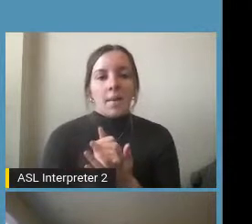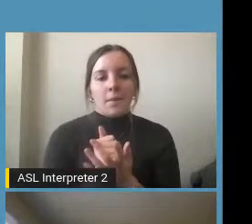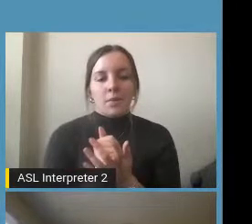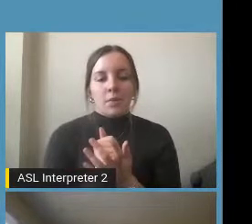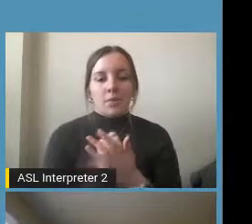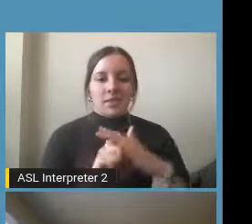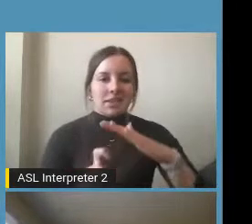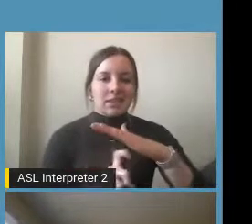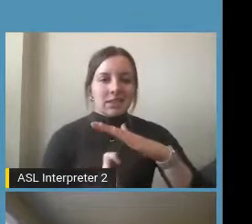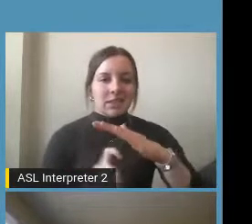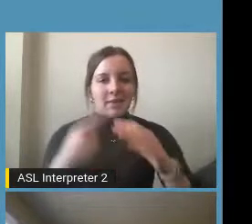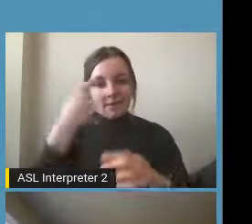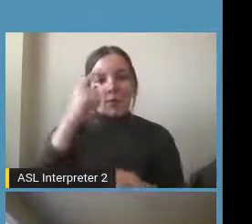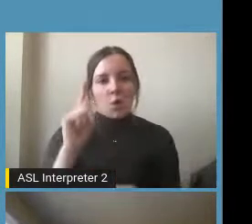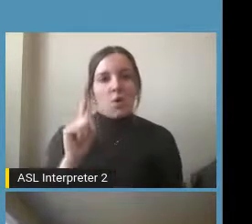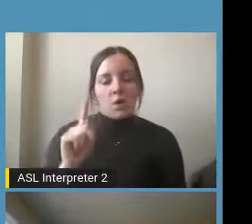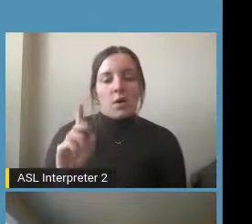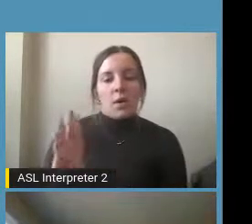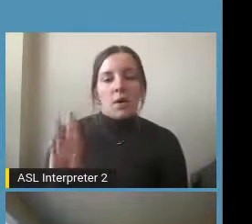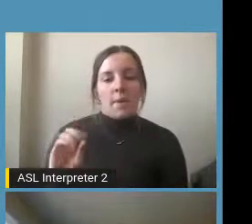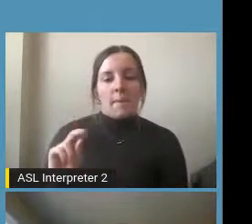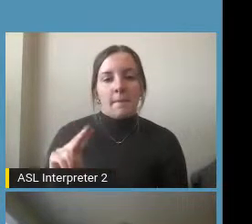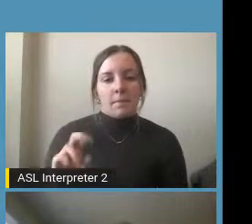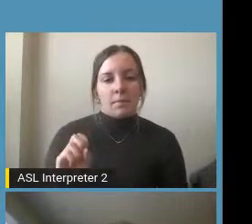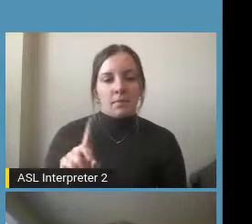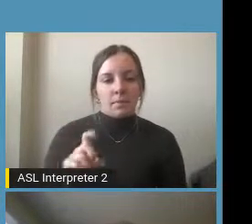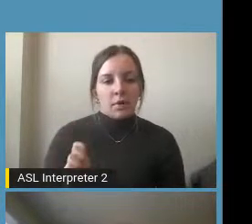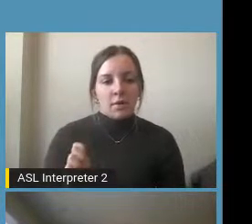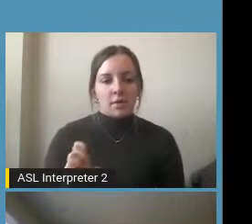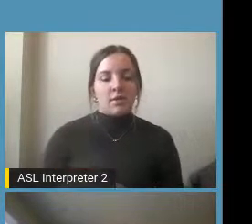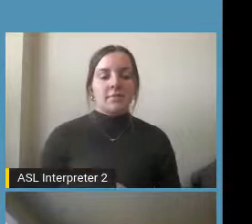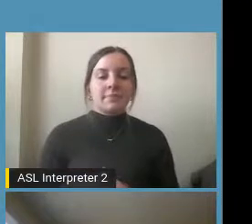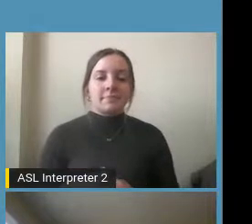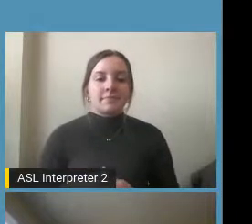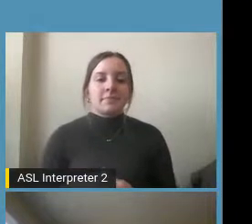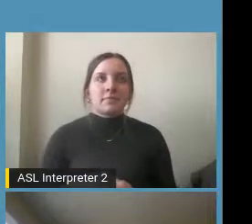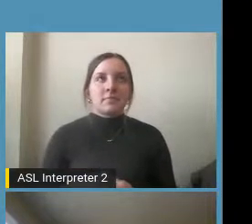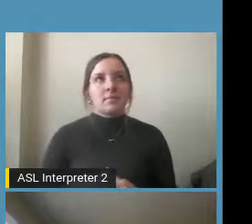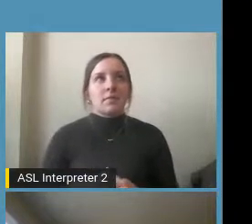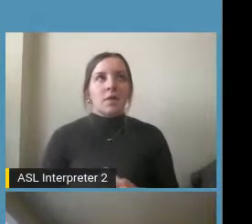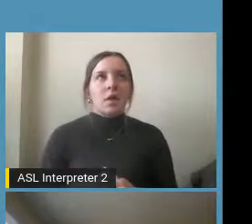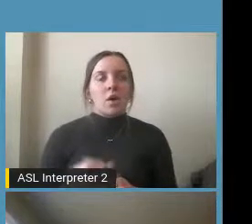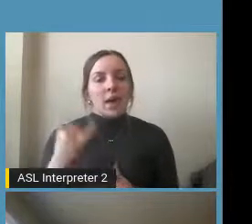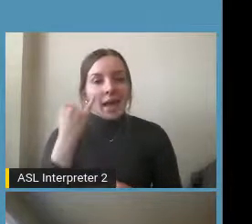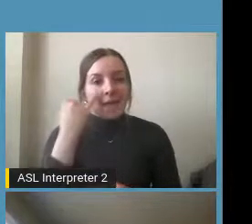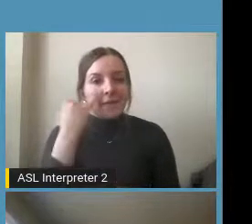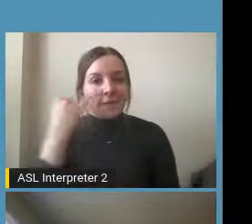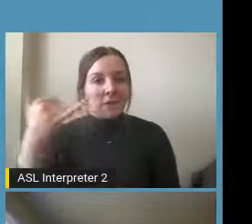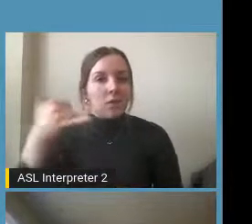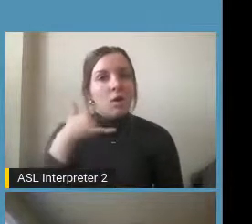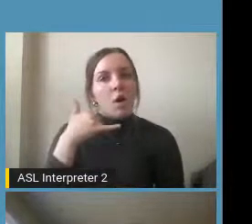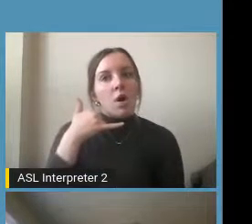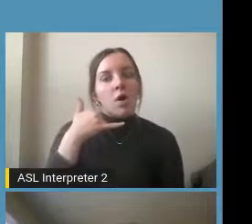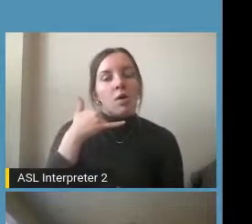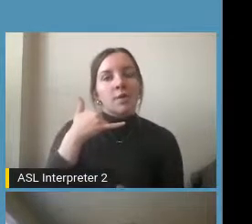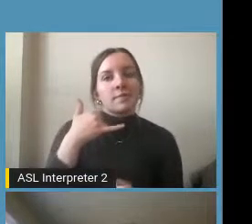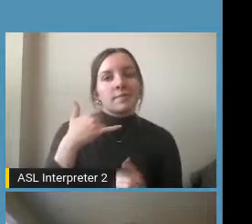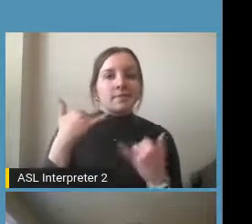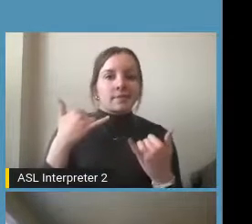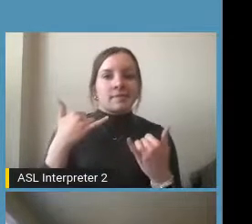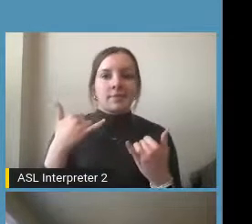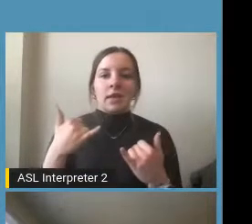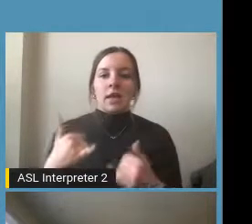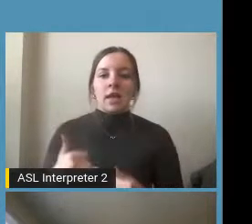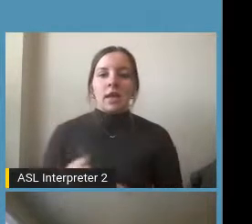today, literally, well, tomorrow's a Friday, but let's say it was a Monday, we could put a couple guys on a plane